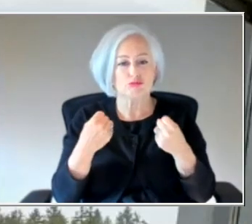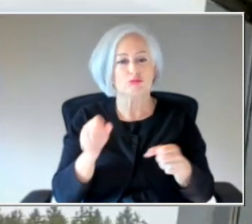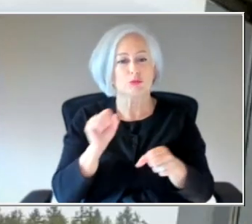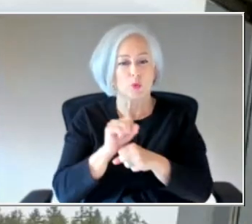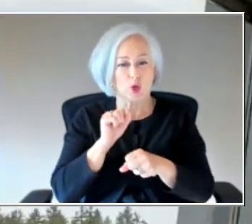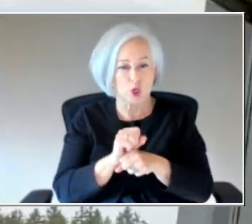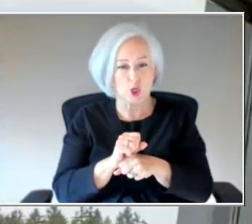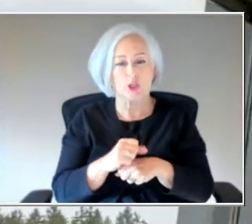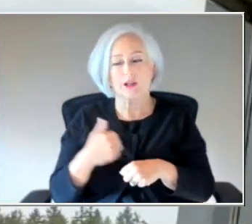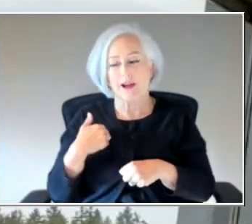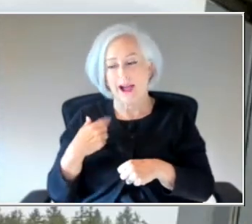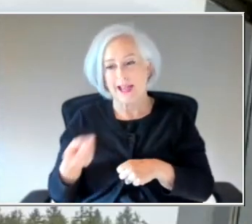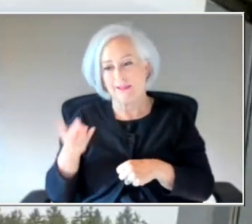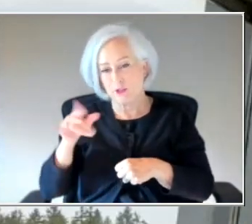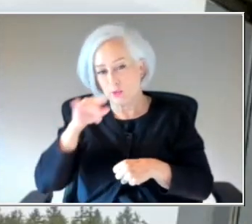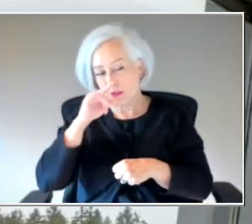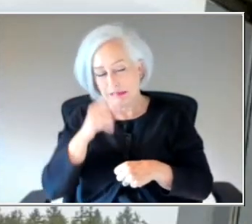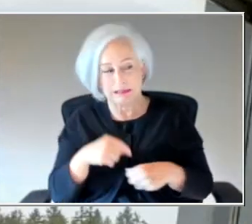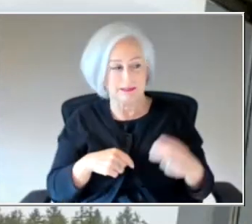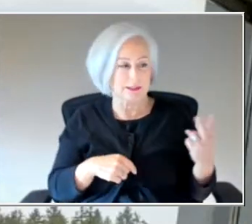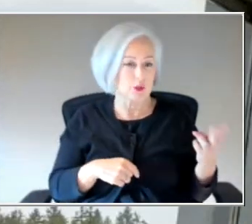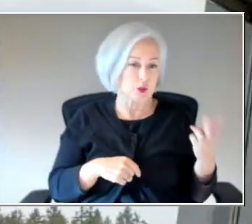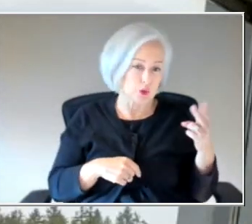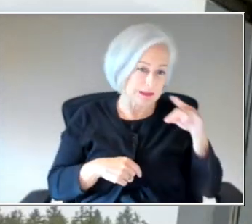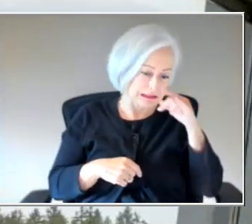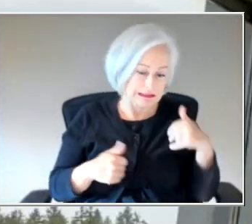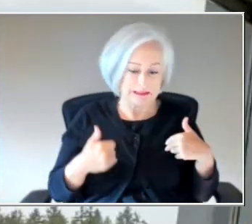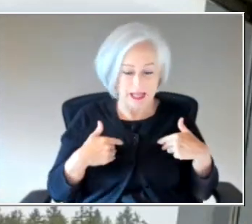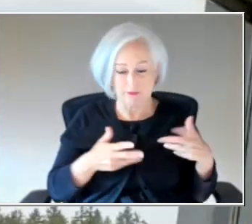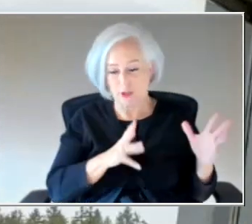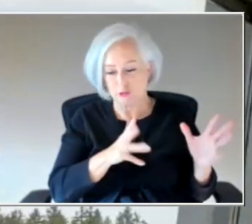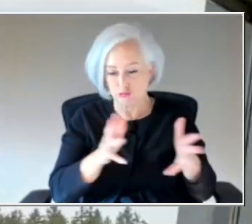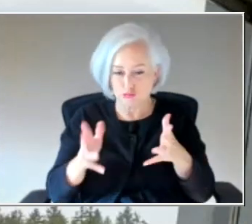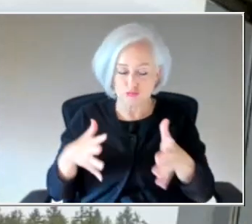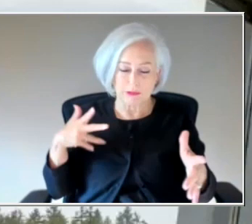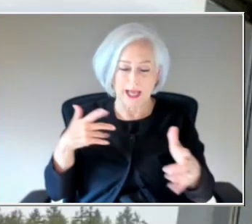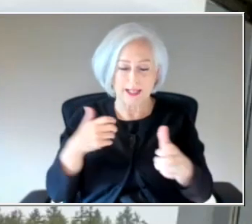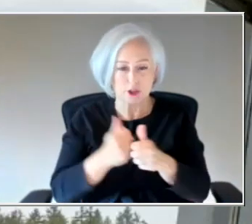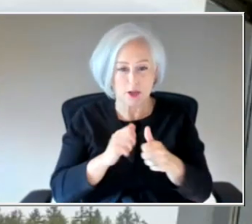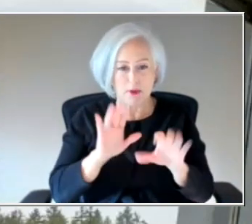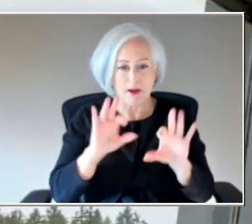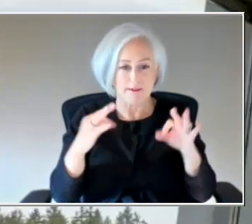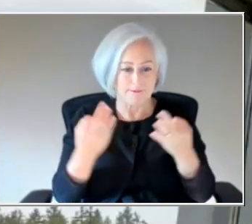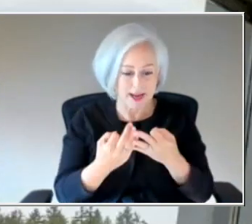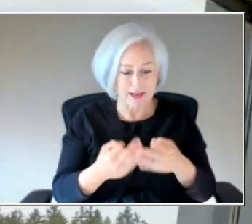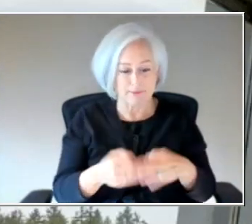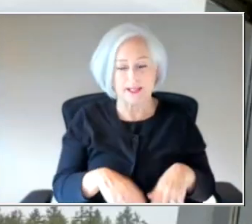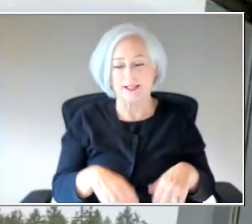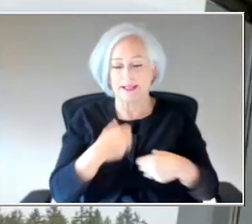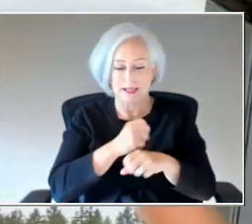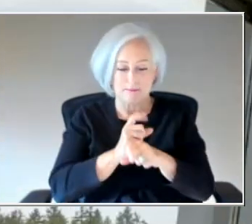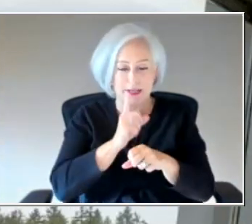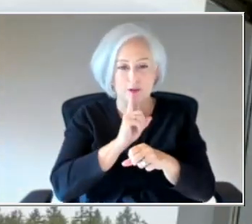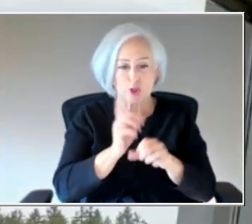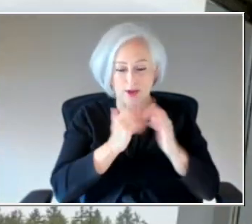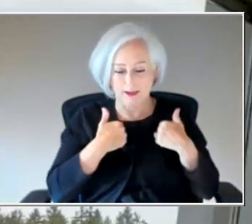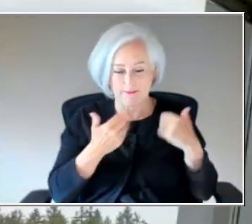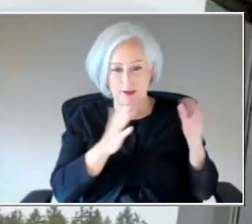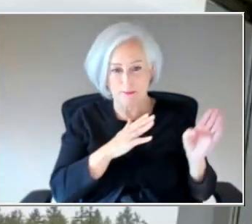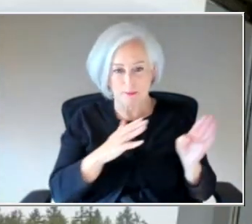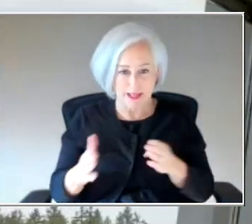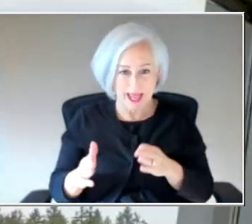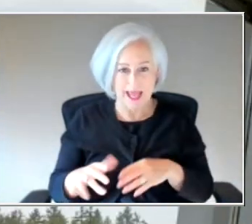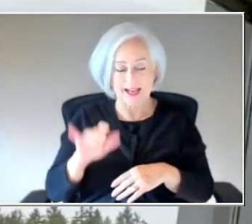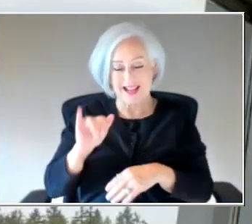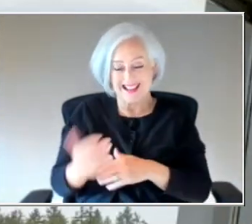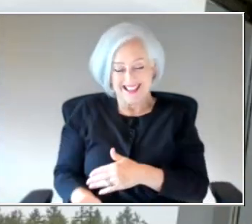kids, I have 2 kids. And then we kind of like, okay, yeah, this is a start time. We get in there, make sure everything's working on their end. I saw Addie and Alex that morning.